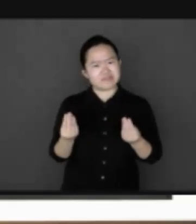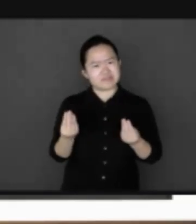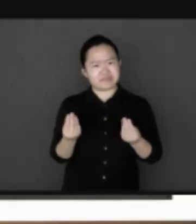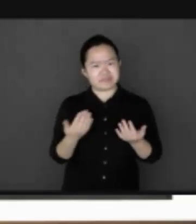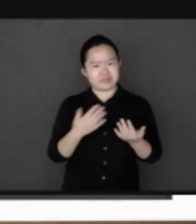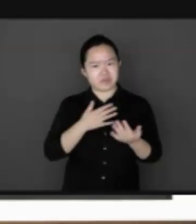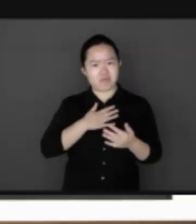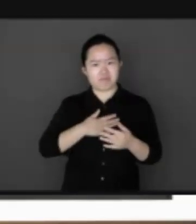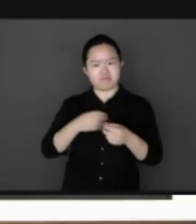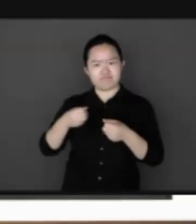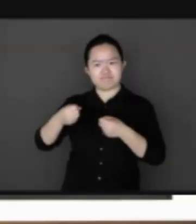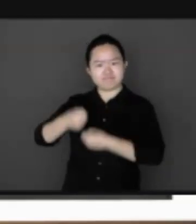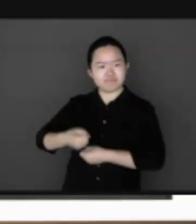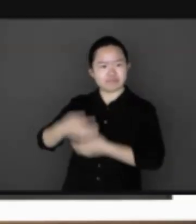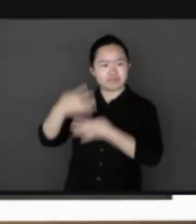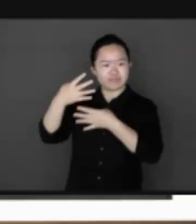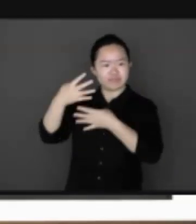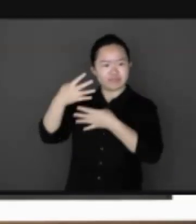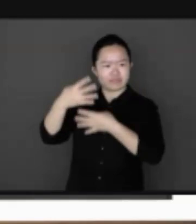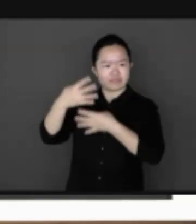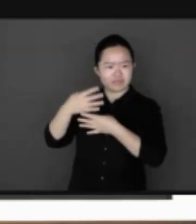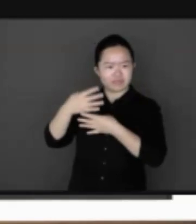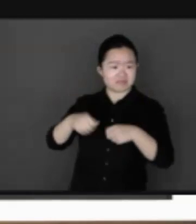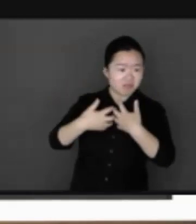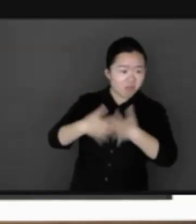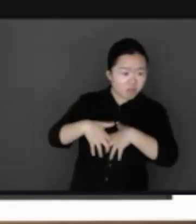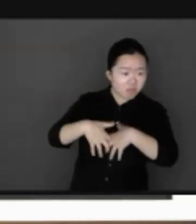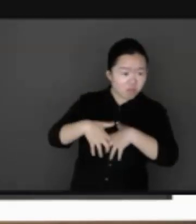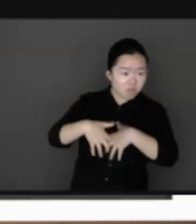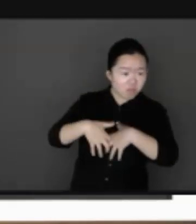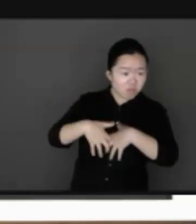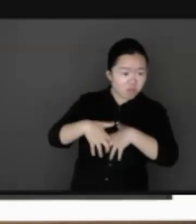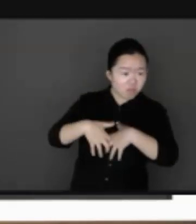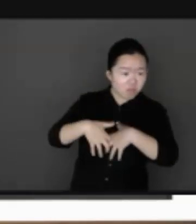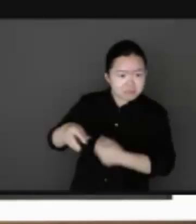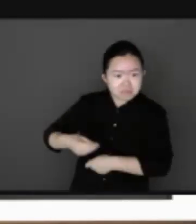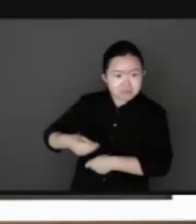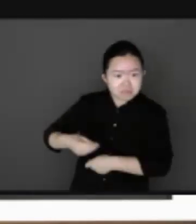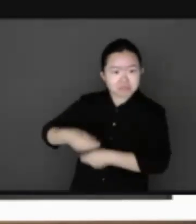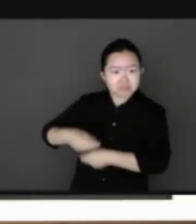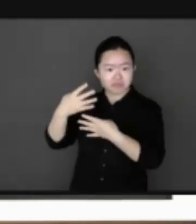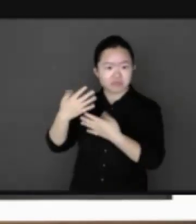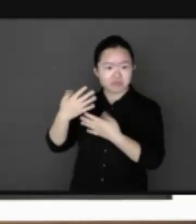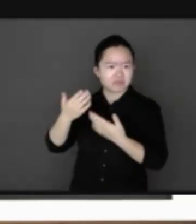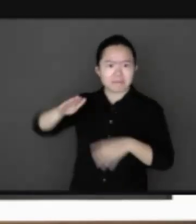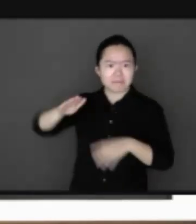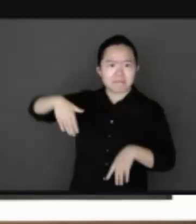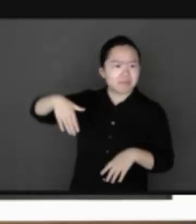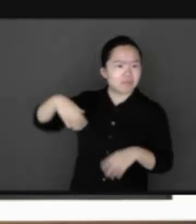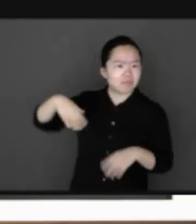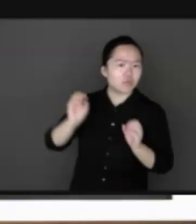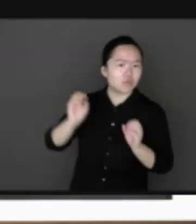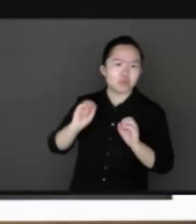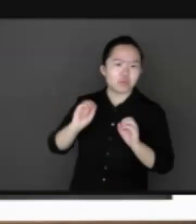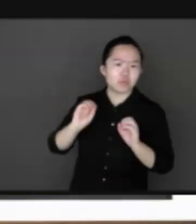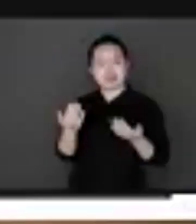moment. What do you do with automatically generated captions, which didn't exist when this was written? Because often you have captions which are very hard